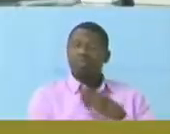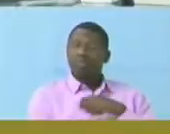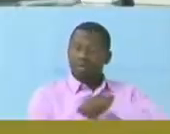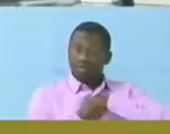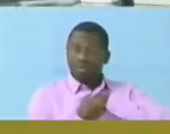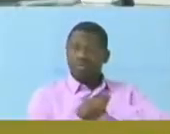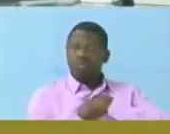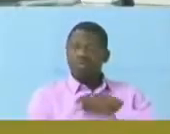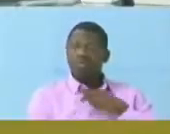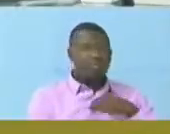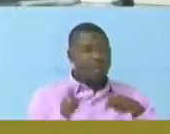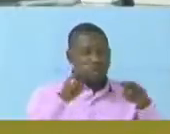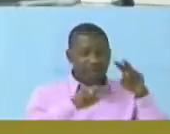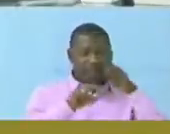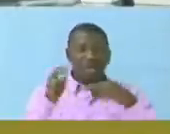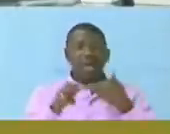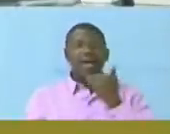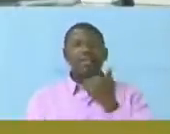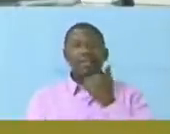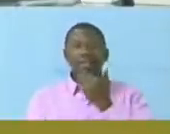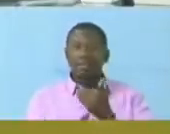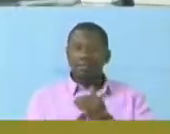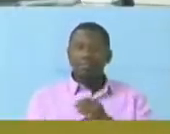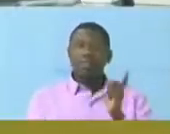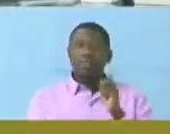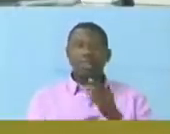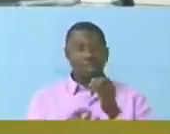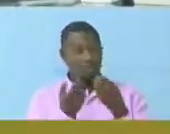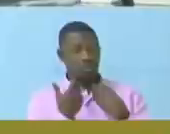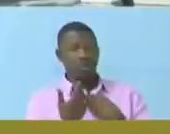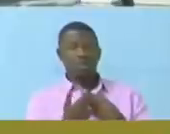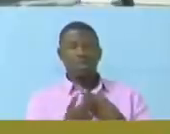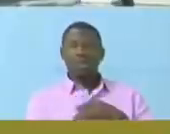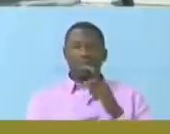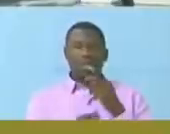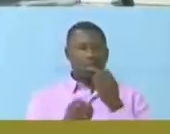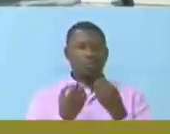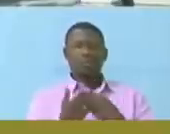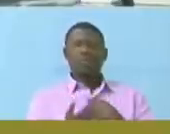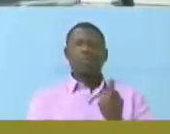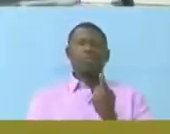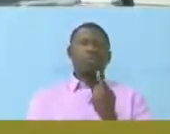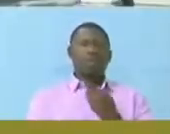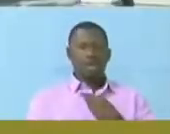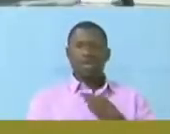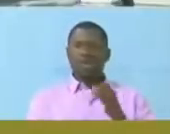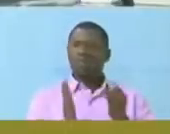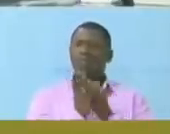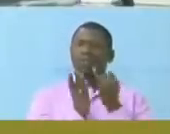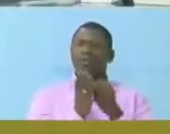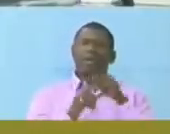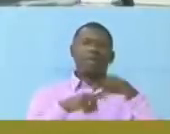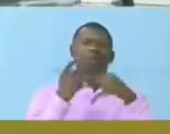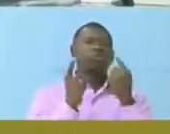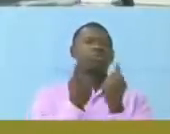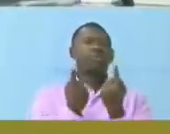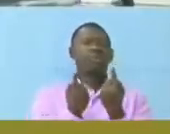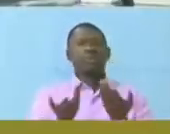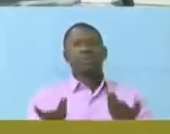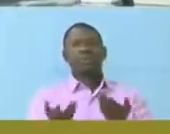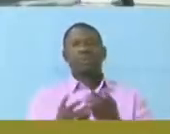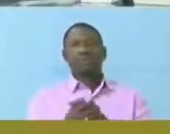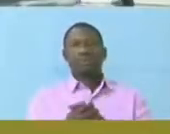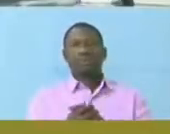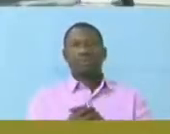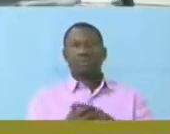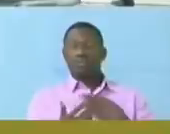don't defo pour kata ko kis kisi. But what I was told is that they were investigating something. E mu le fo ko tel be kulal kisi kan. But they should